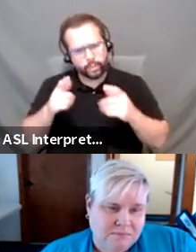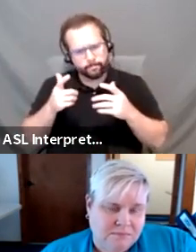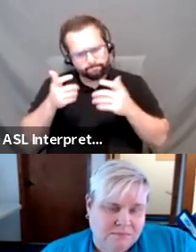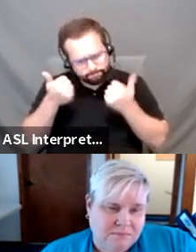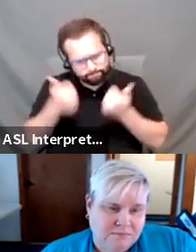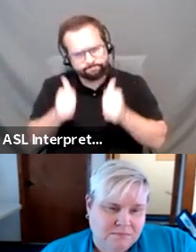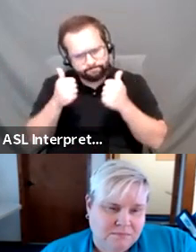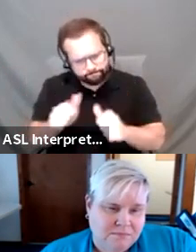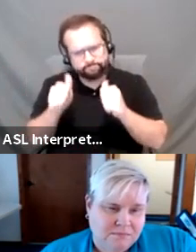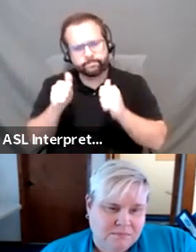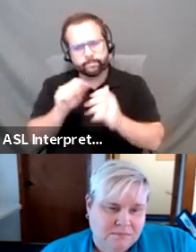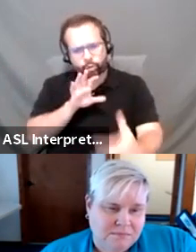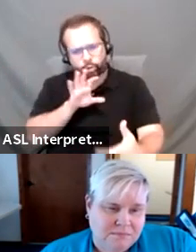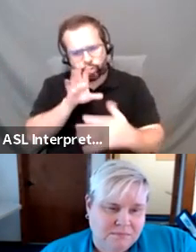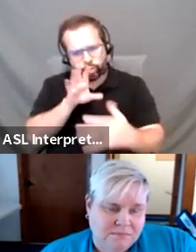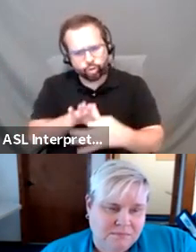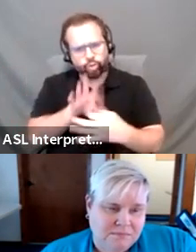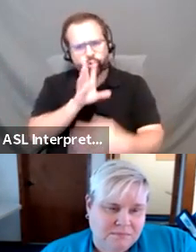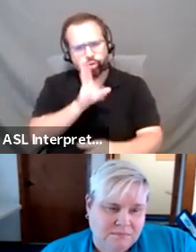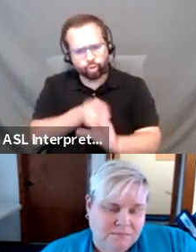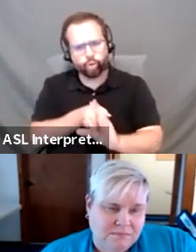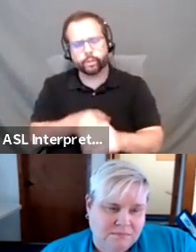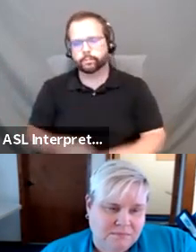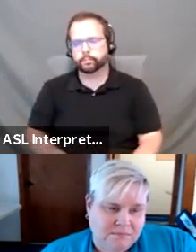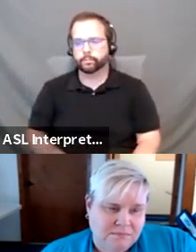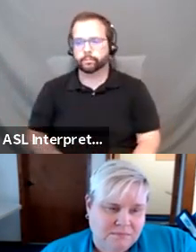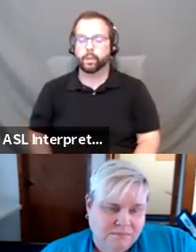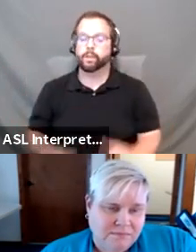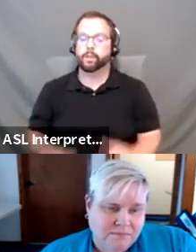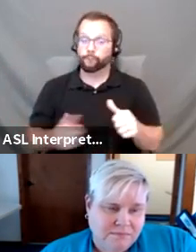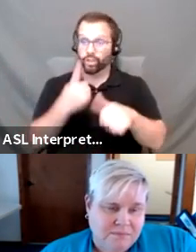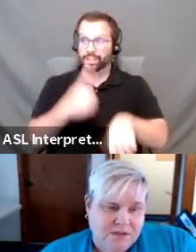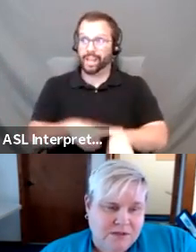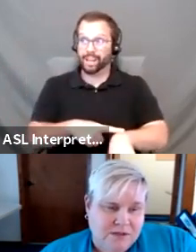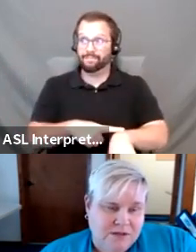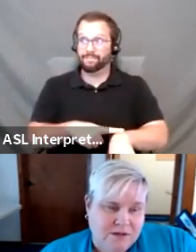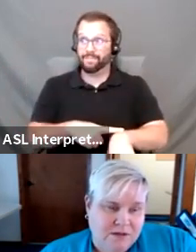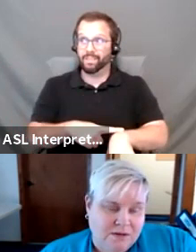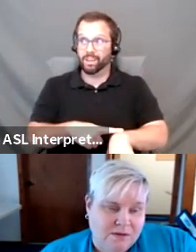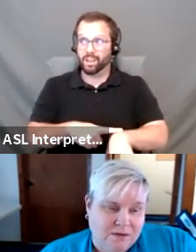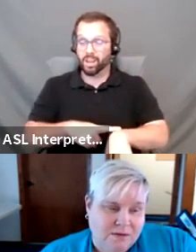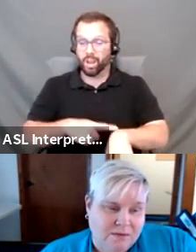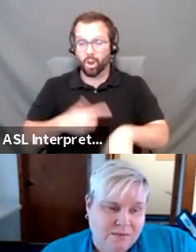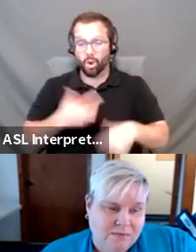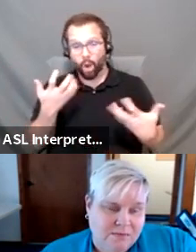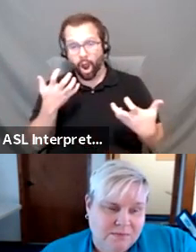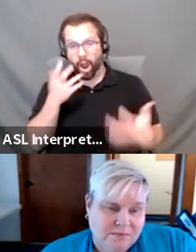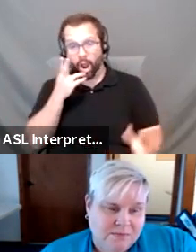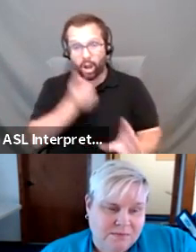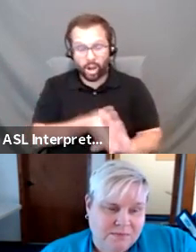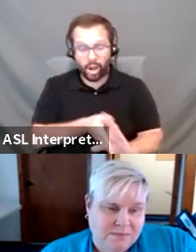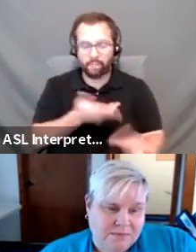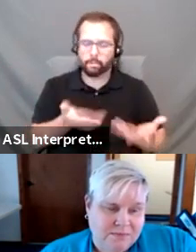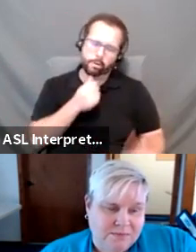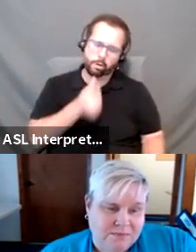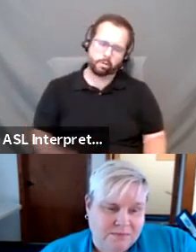join for the first time via Zoom. So, well, it's kind of funny. We've had the opposite experience.